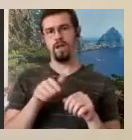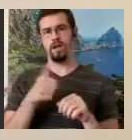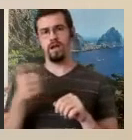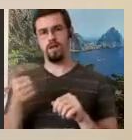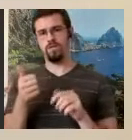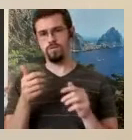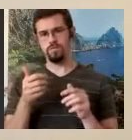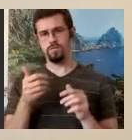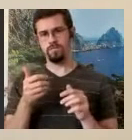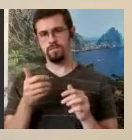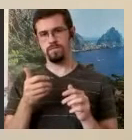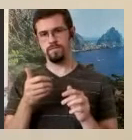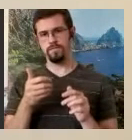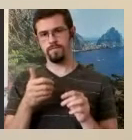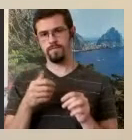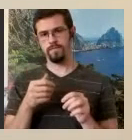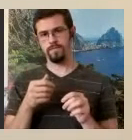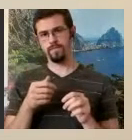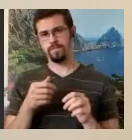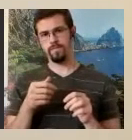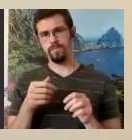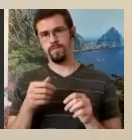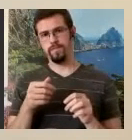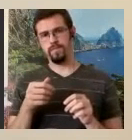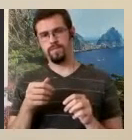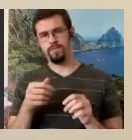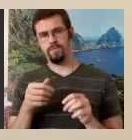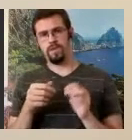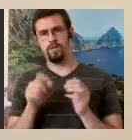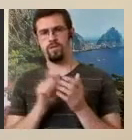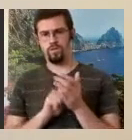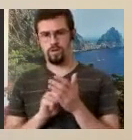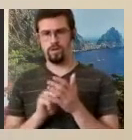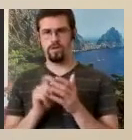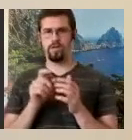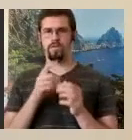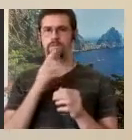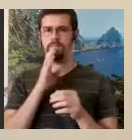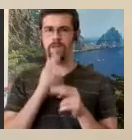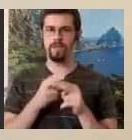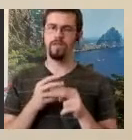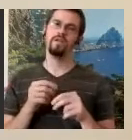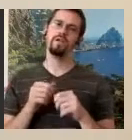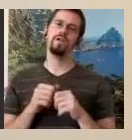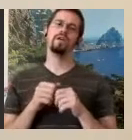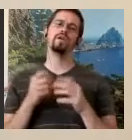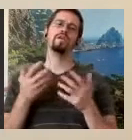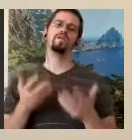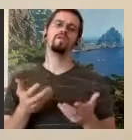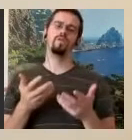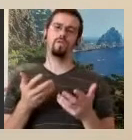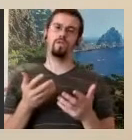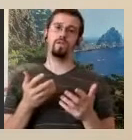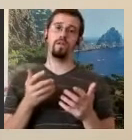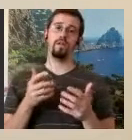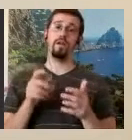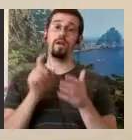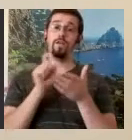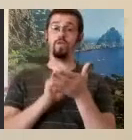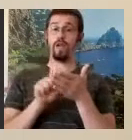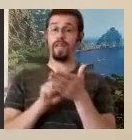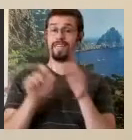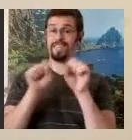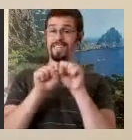have mentioned this. That the lack of a written system for sign